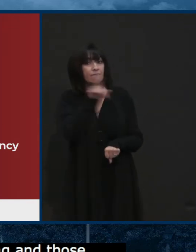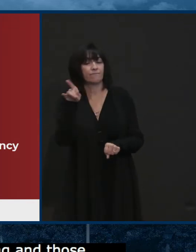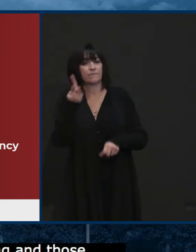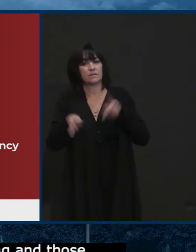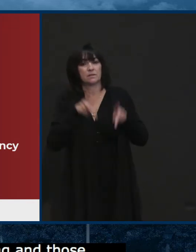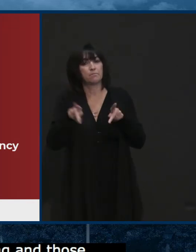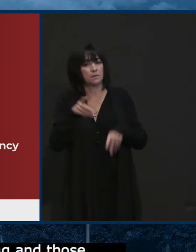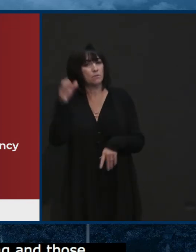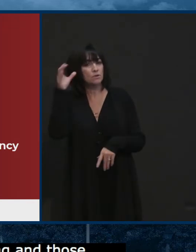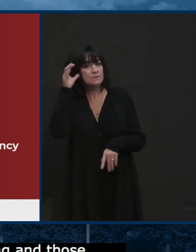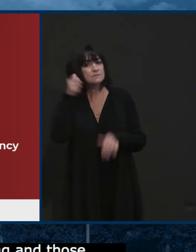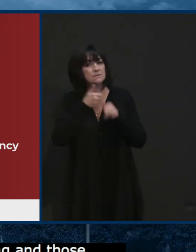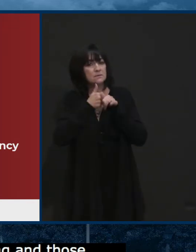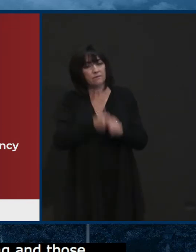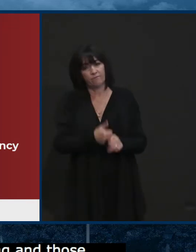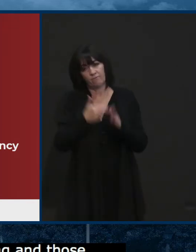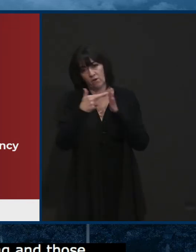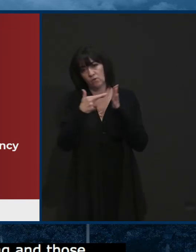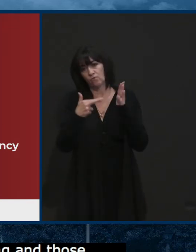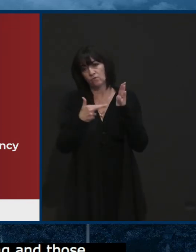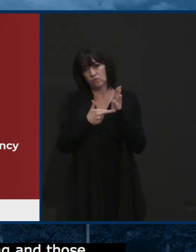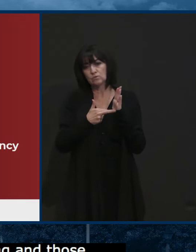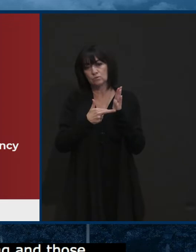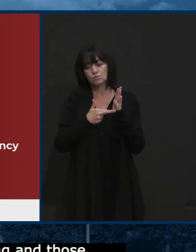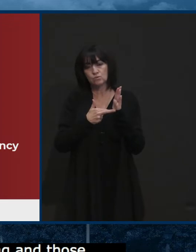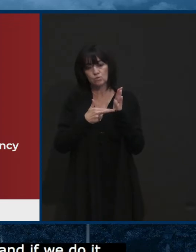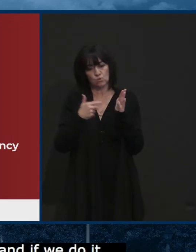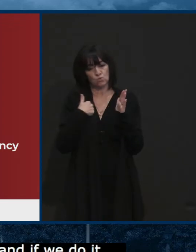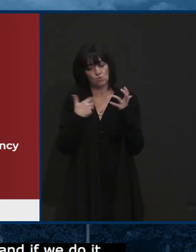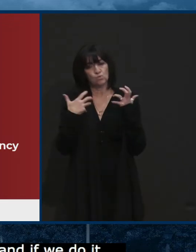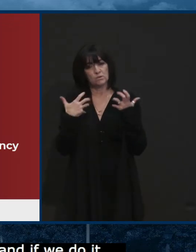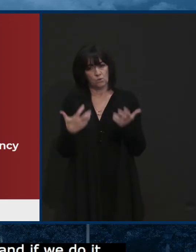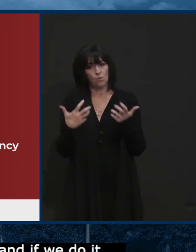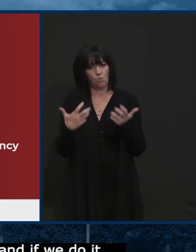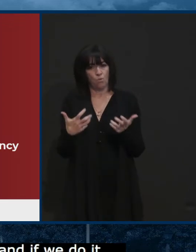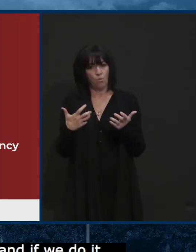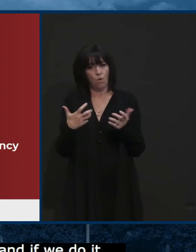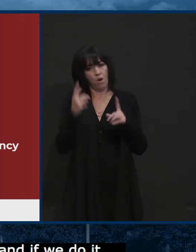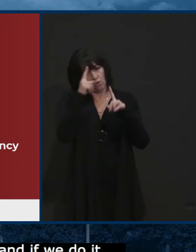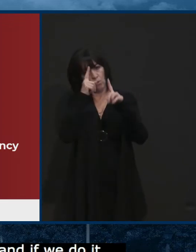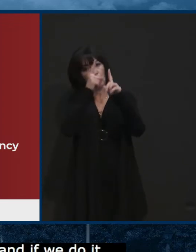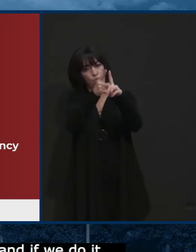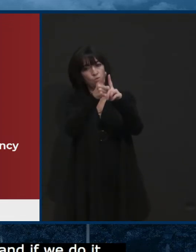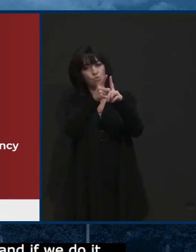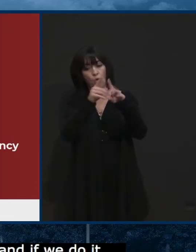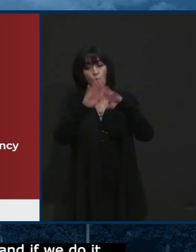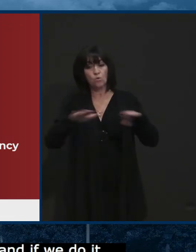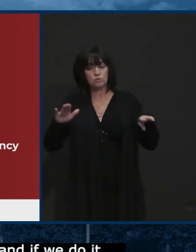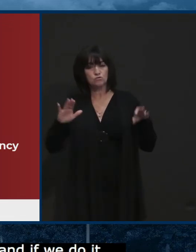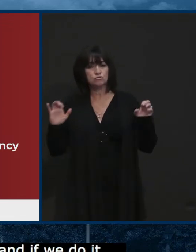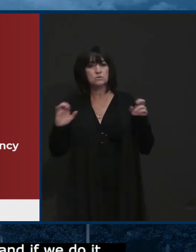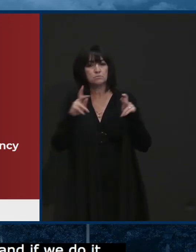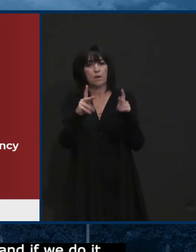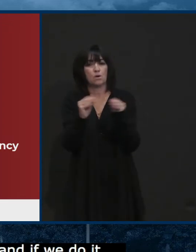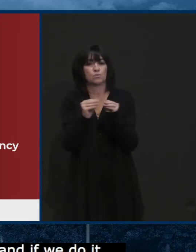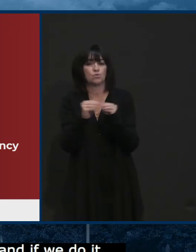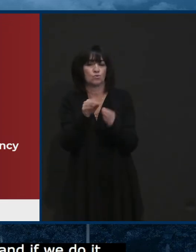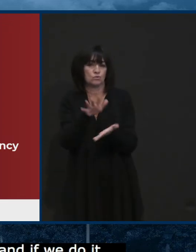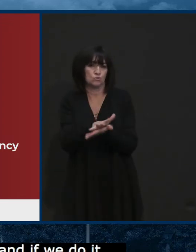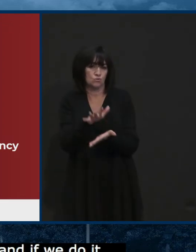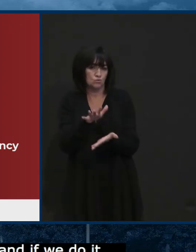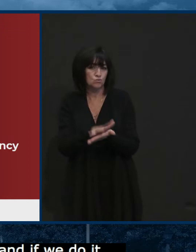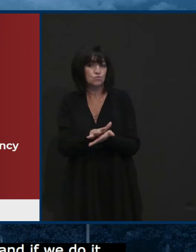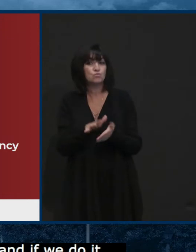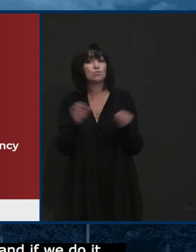to reach our objectives of continuing to move children into classrooms and to getting more people back on